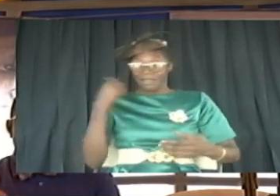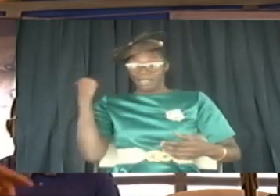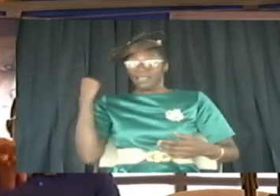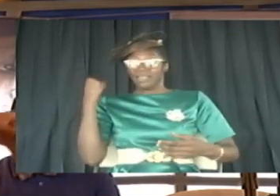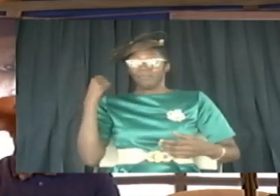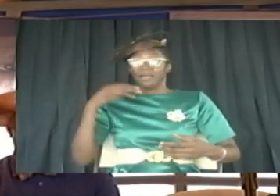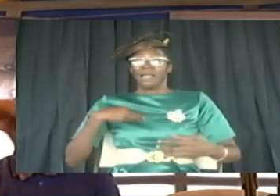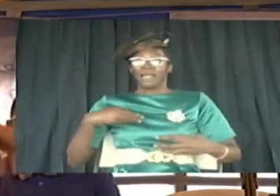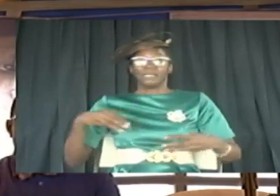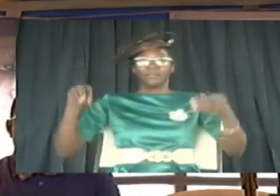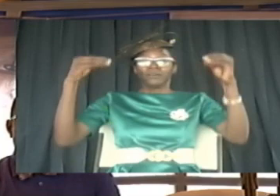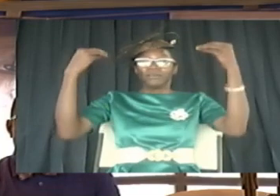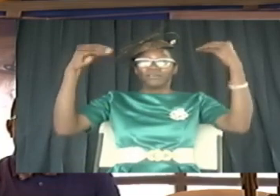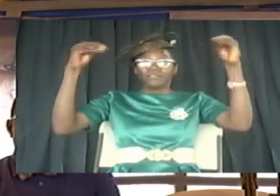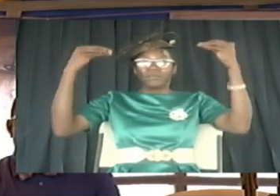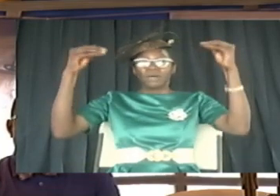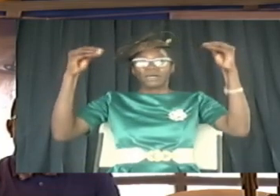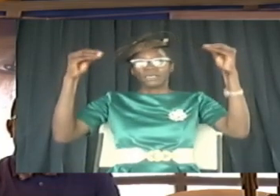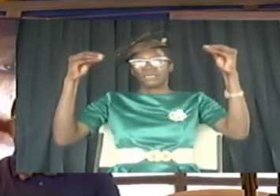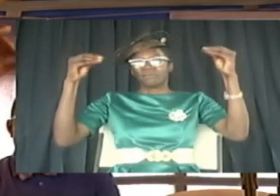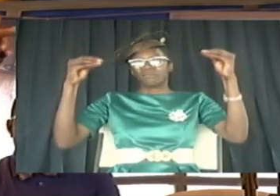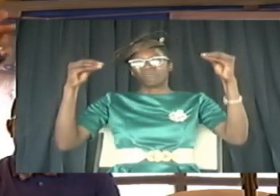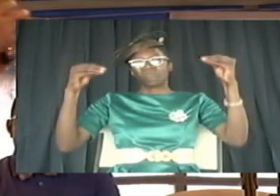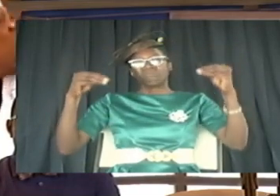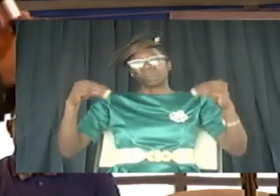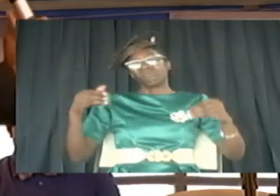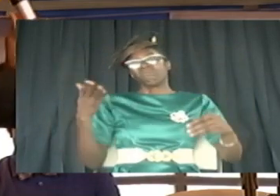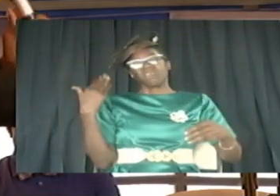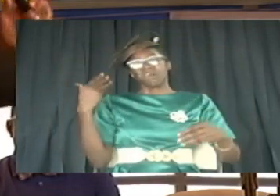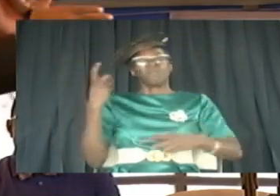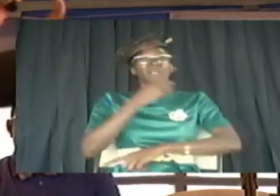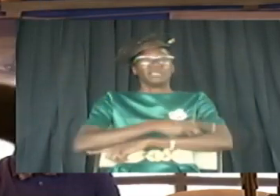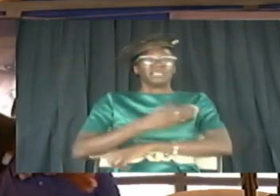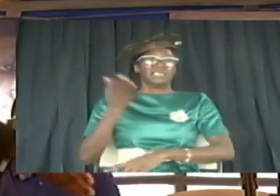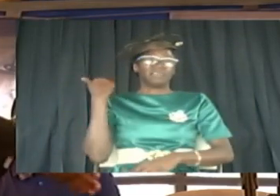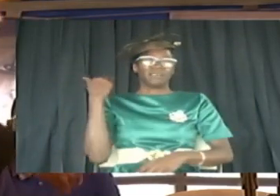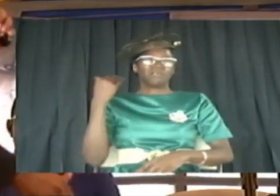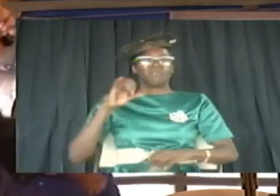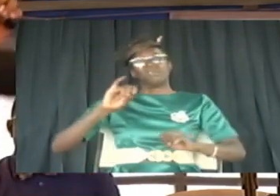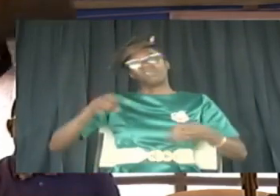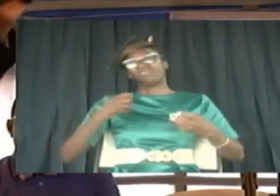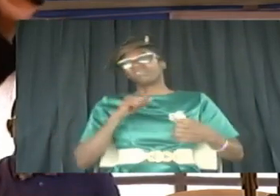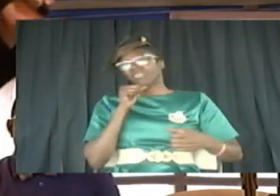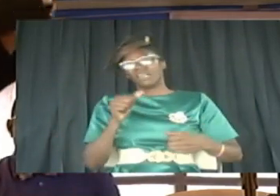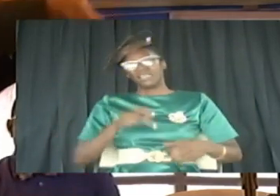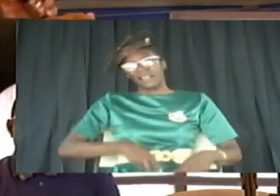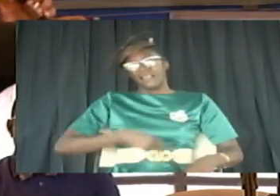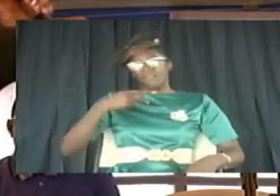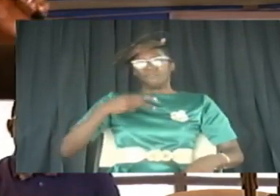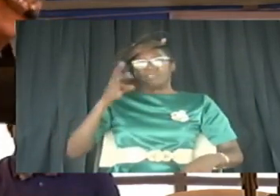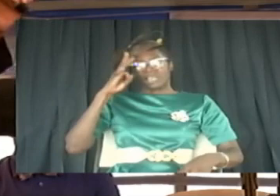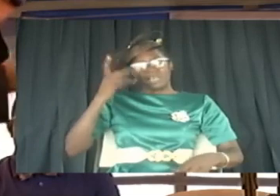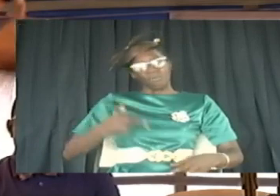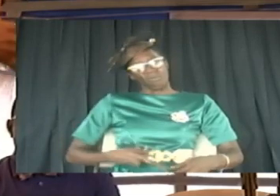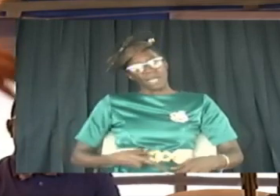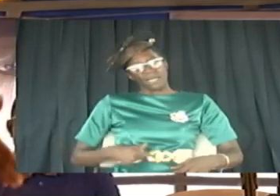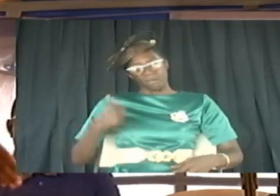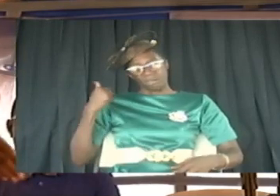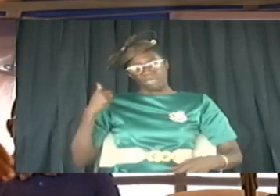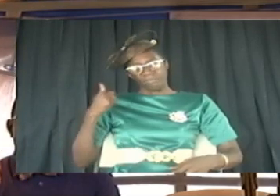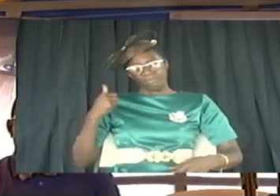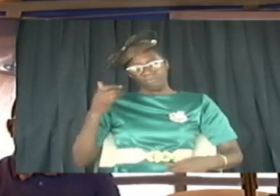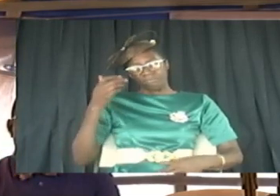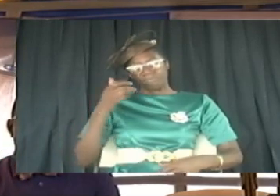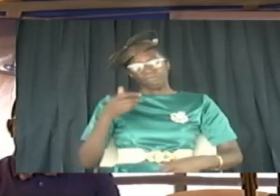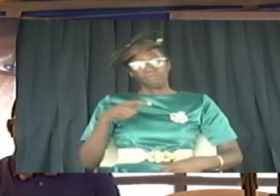supermarket a few days ago, and I just wasn't feeling well. I just wanted to. And when I got